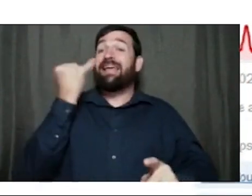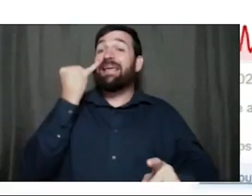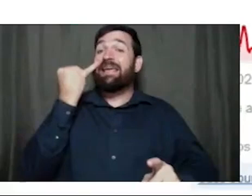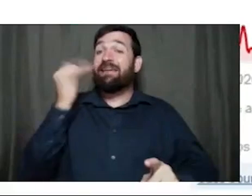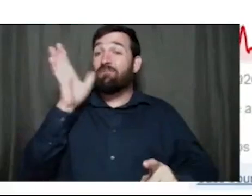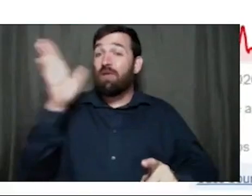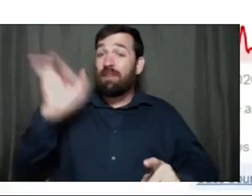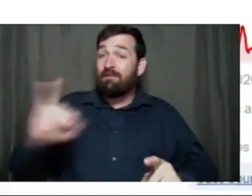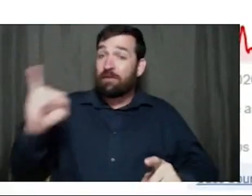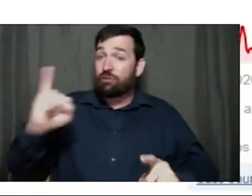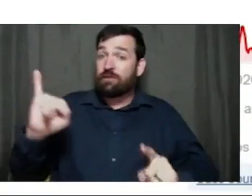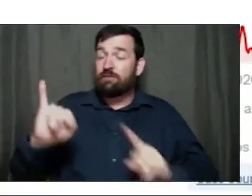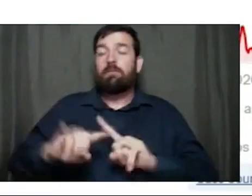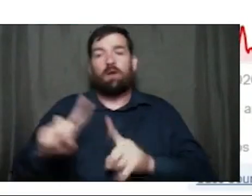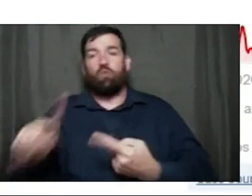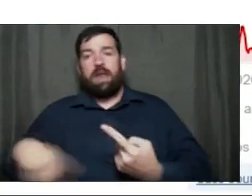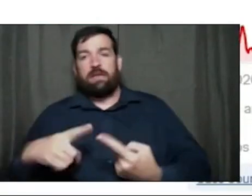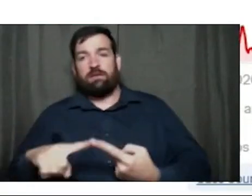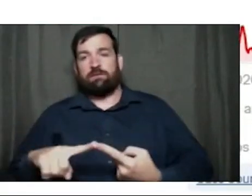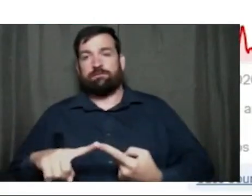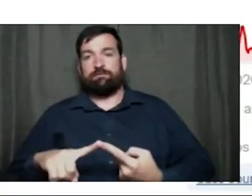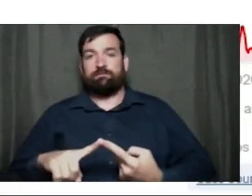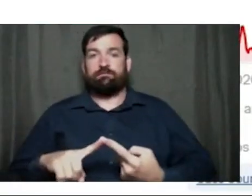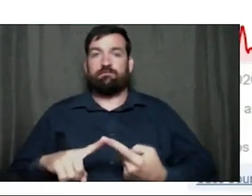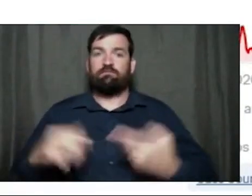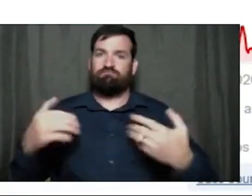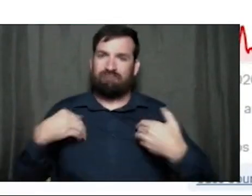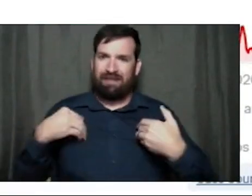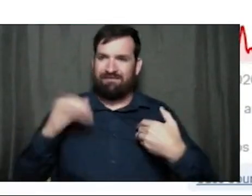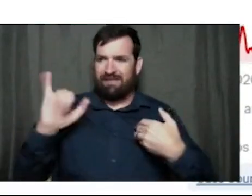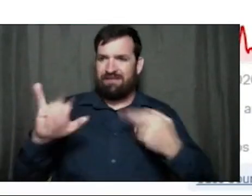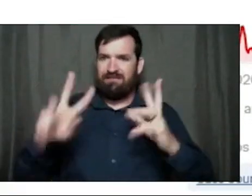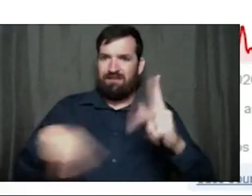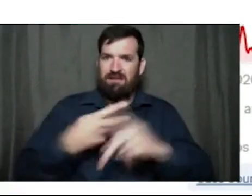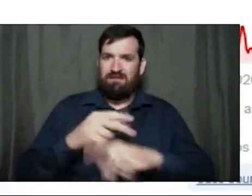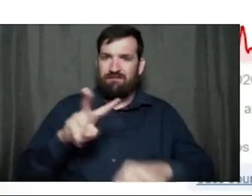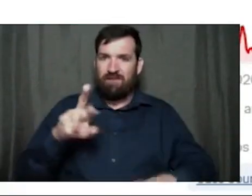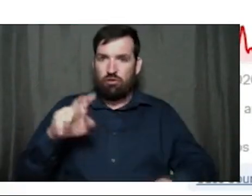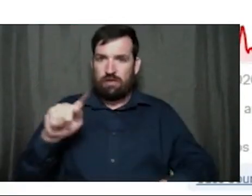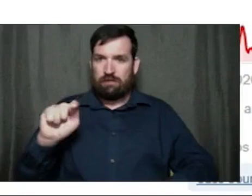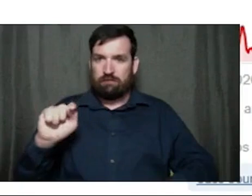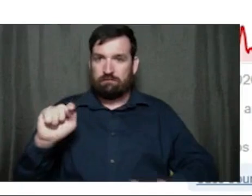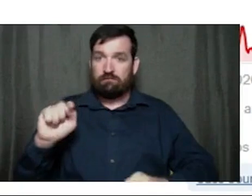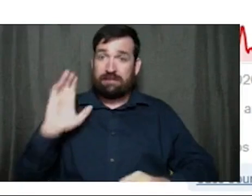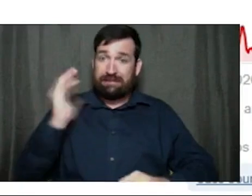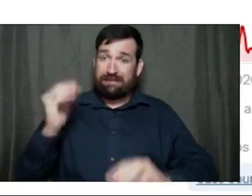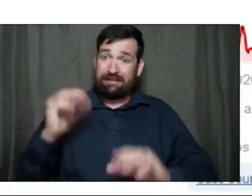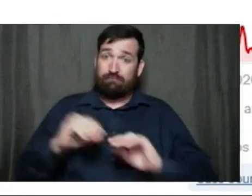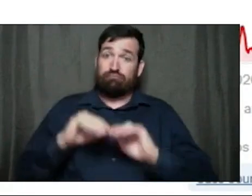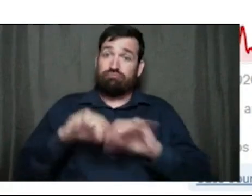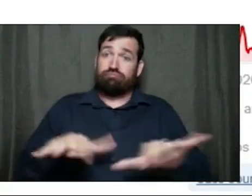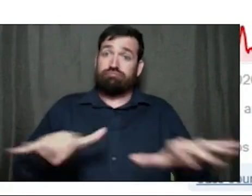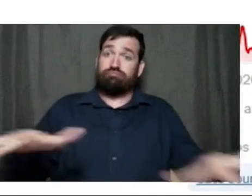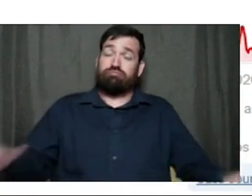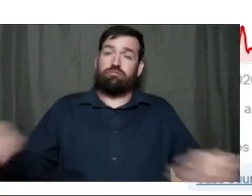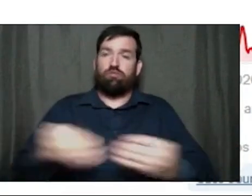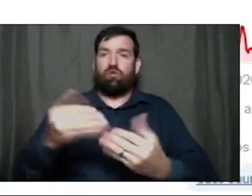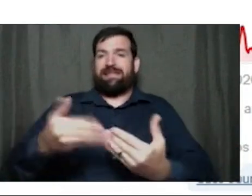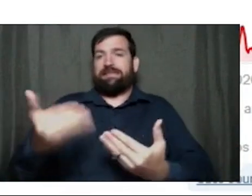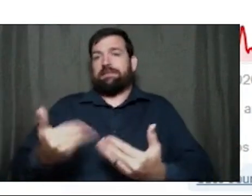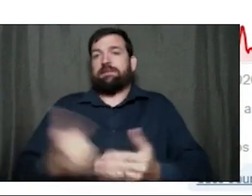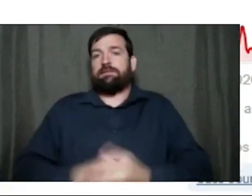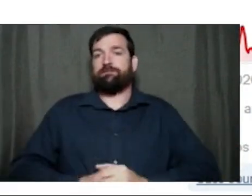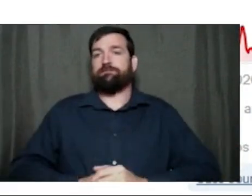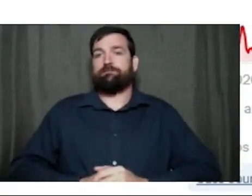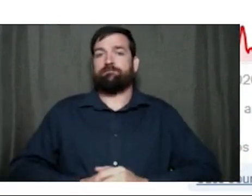really when we have variants like this that do seem to spread more easily than the original version of the